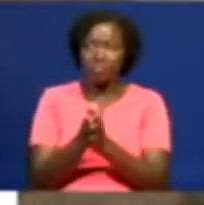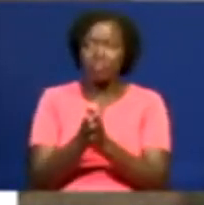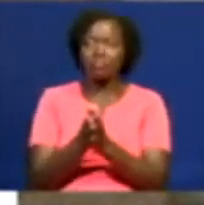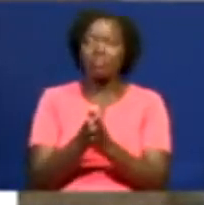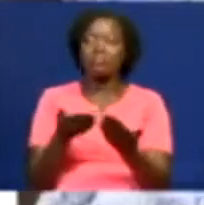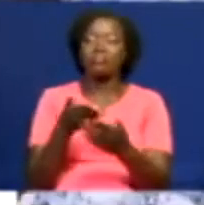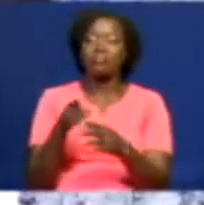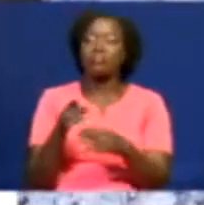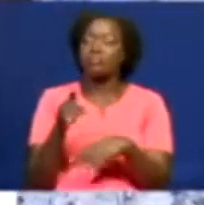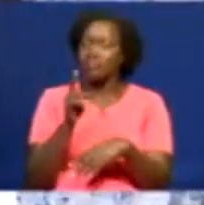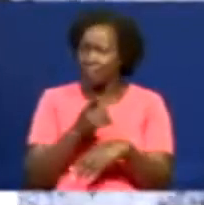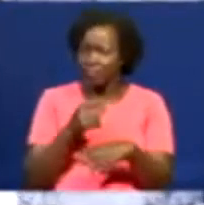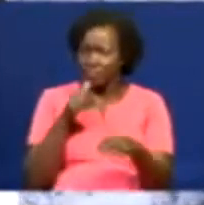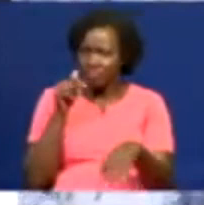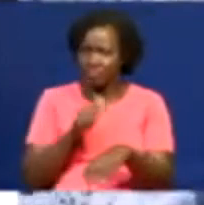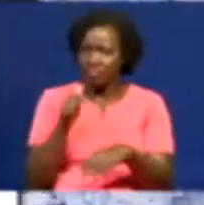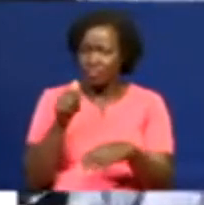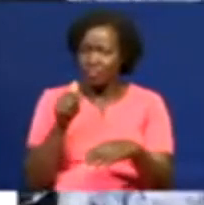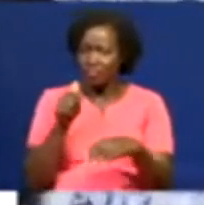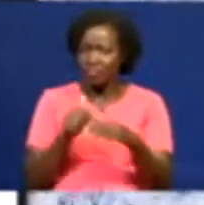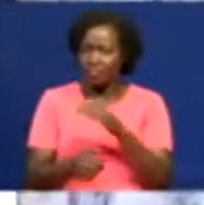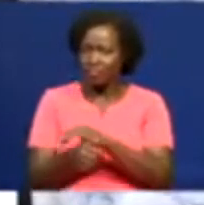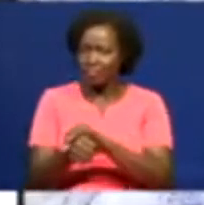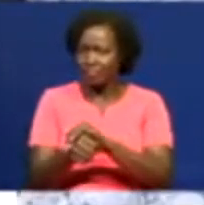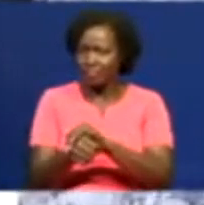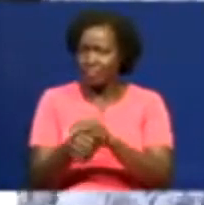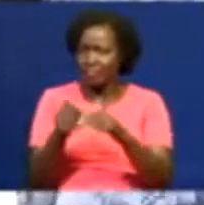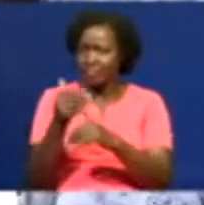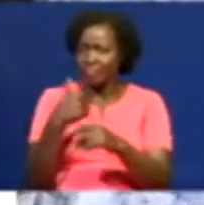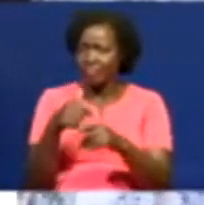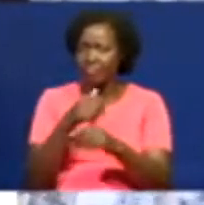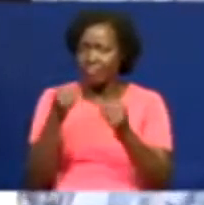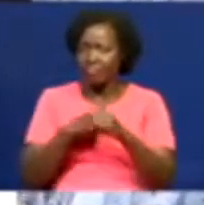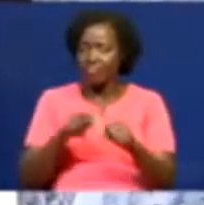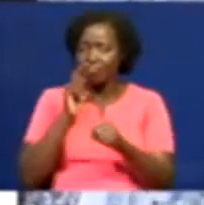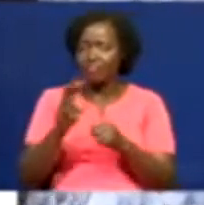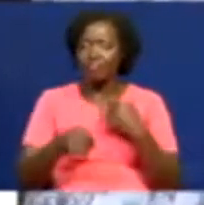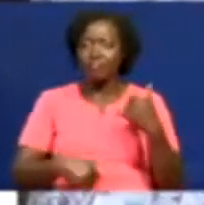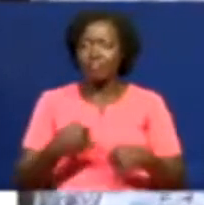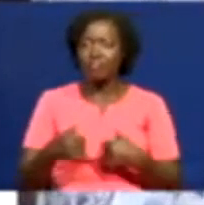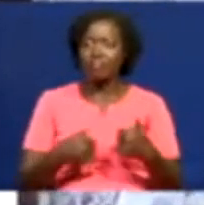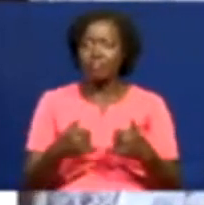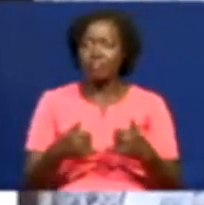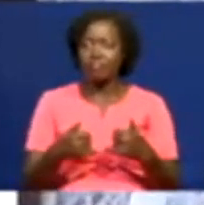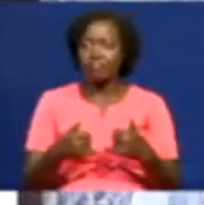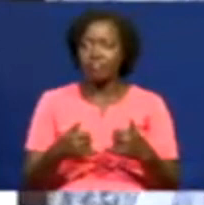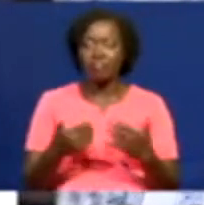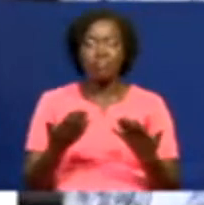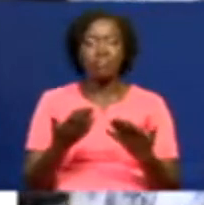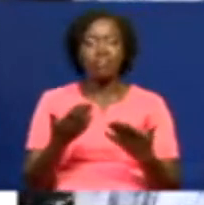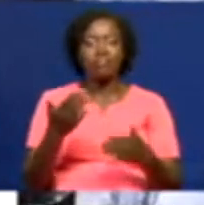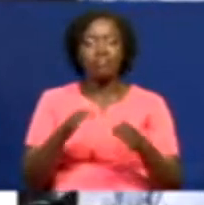wa kasa. For the generation to come after us to be able to see and enjoy this sea turtles, we